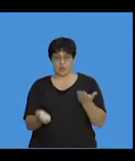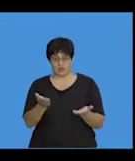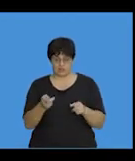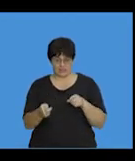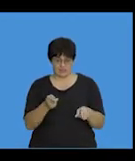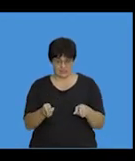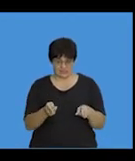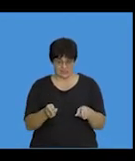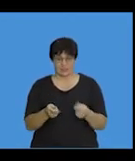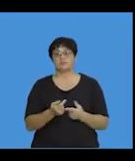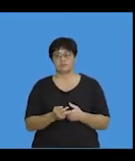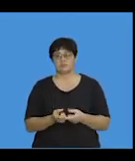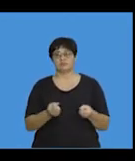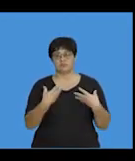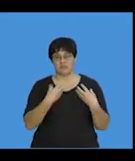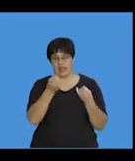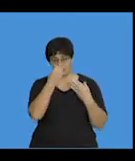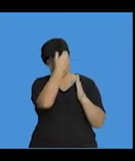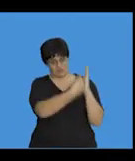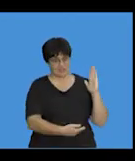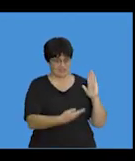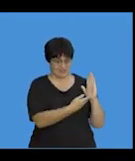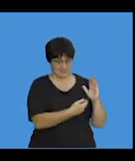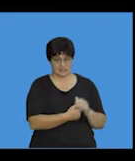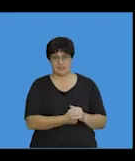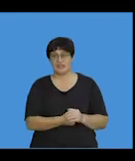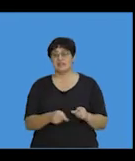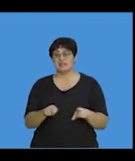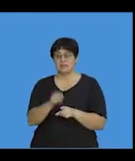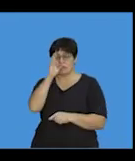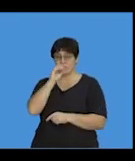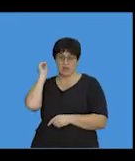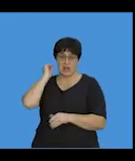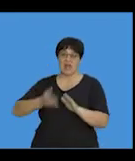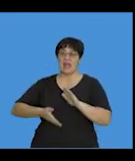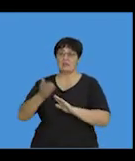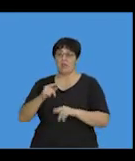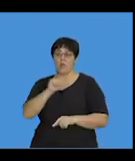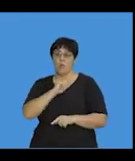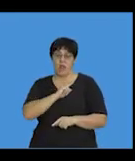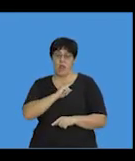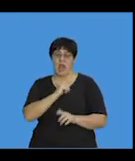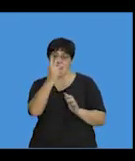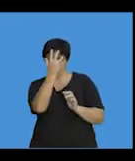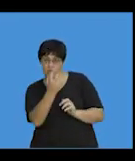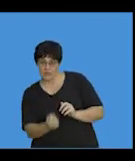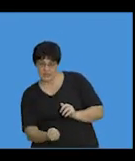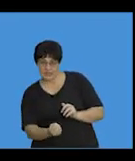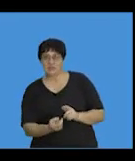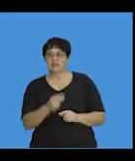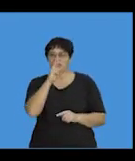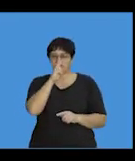equations, which luckily are given to you on your information sheet. And of course, we've got to remember acceleration due to gravity. We looked